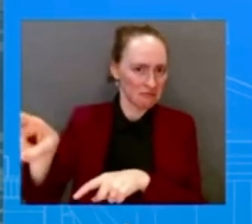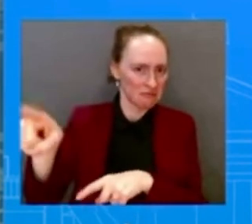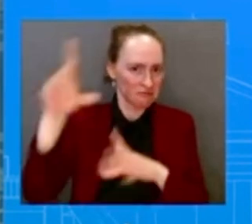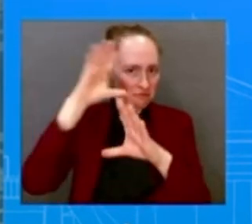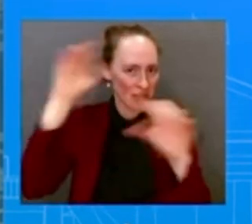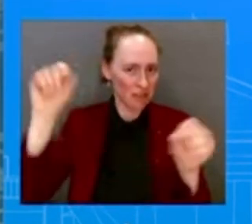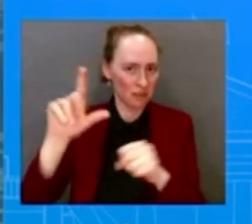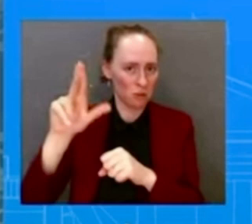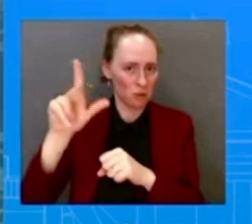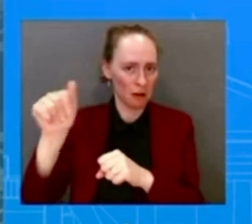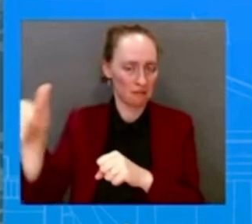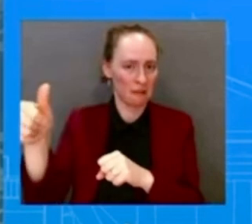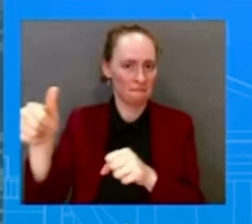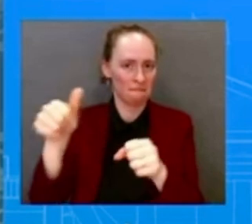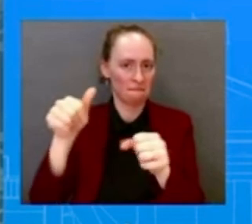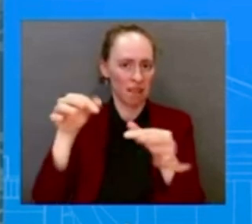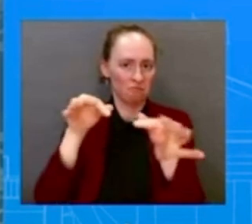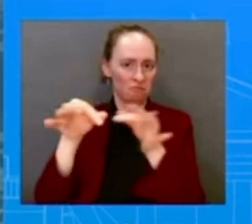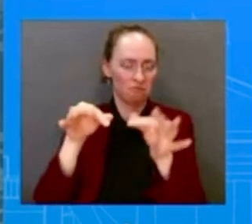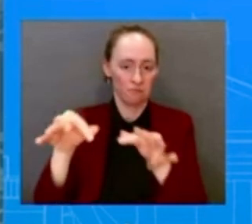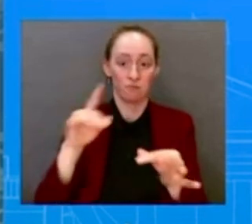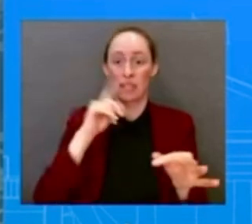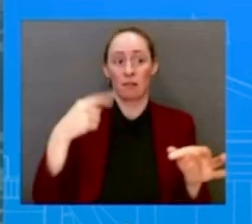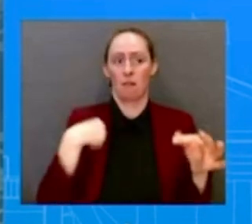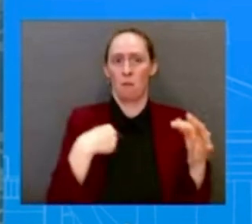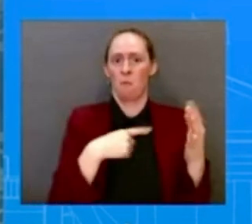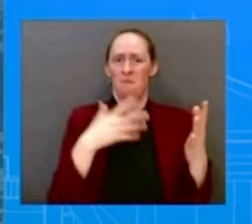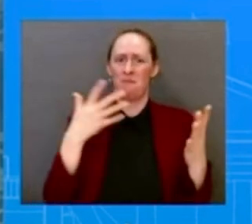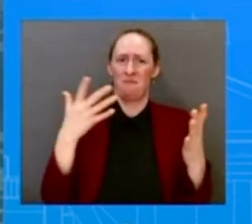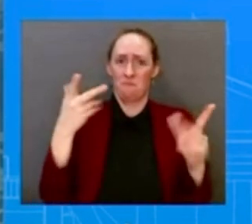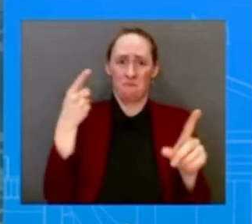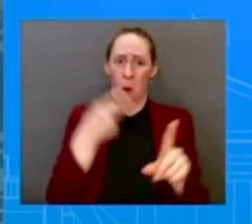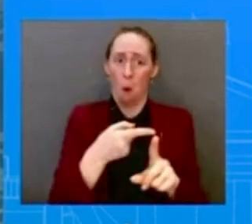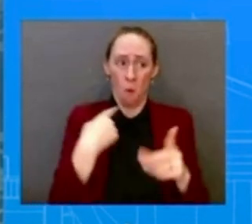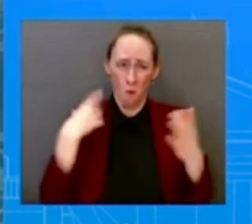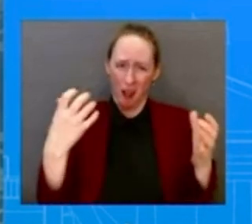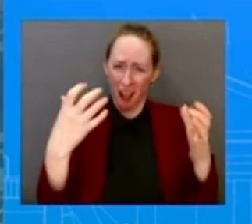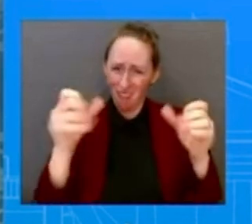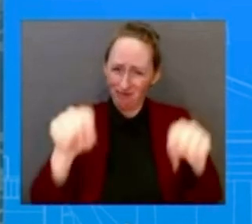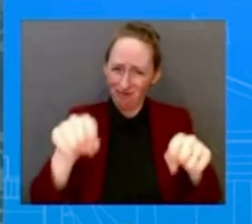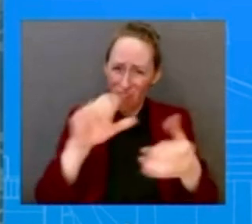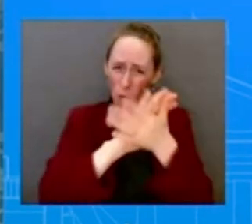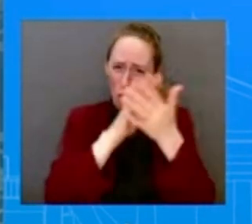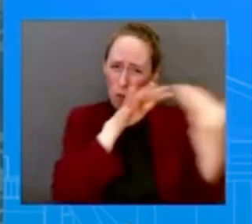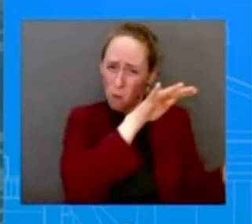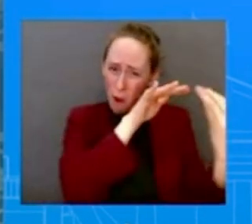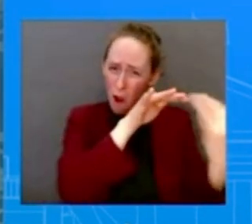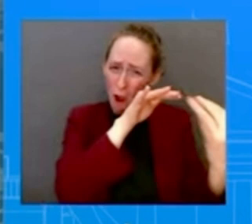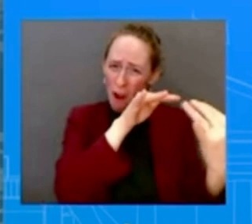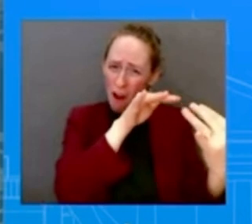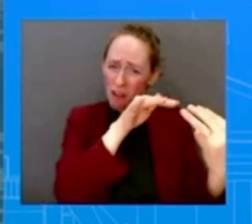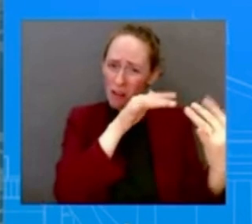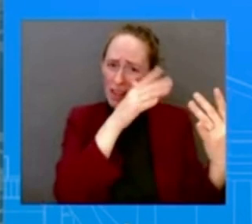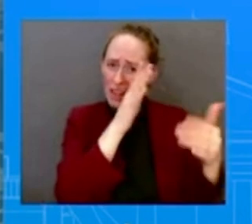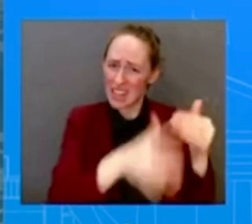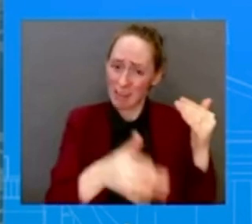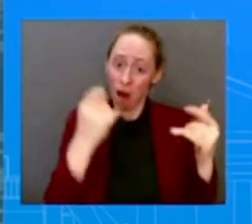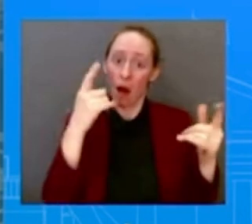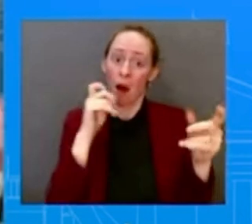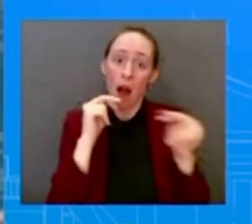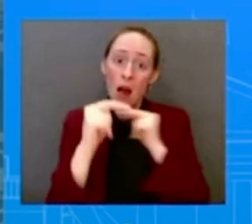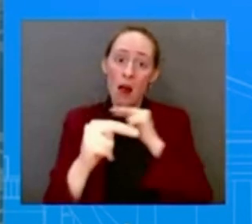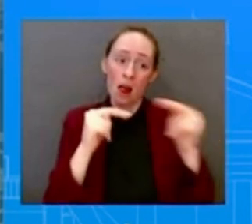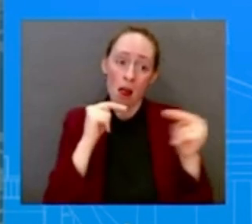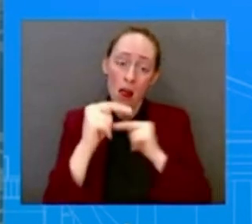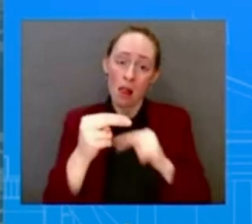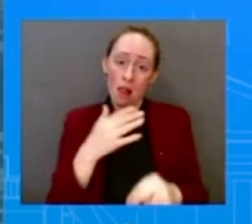end right now, in other words, without having to go to the negotiating table. That doesn't appear to be in the offing, as Mr. Putin just